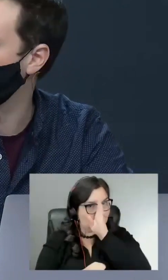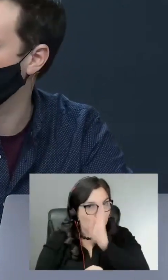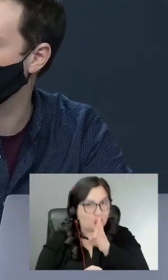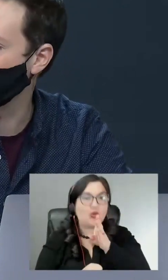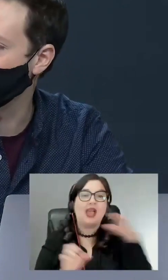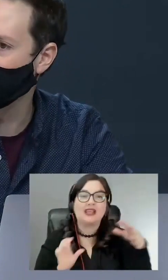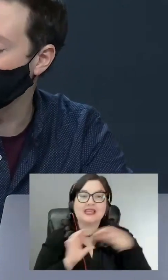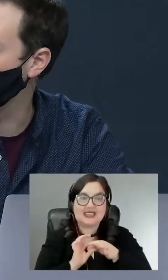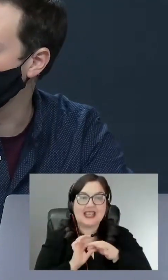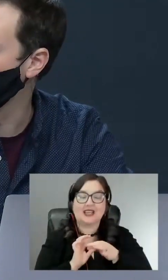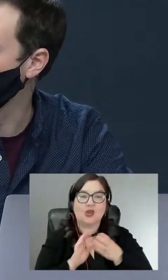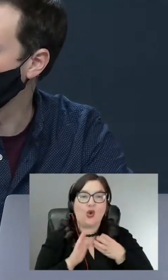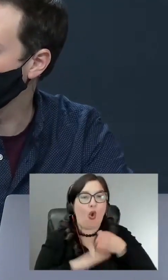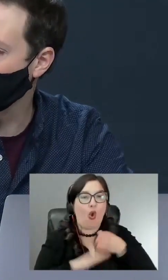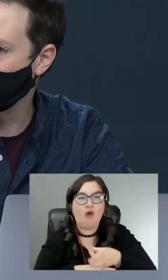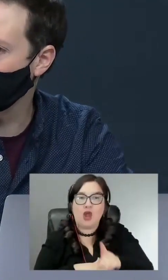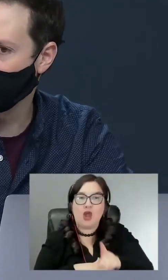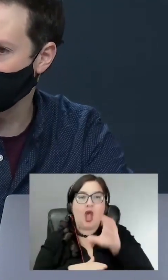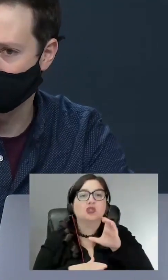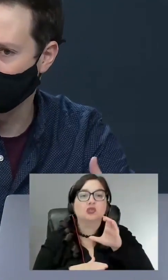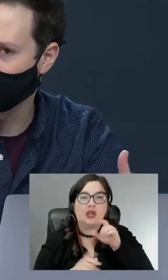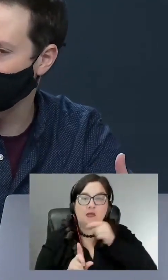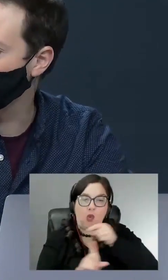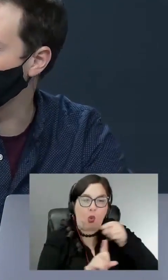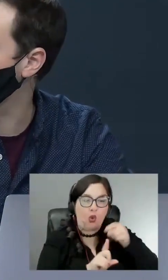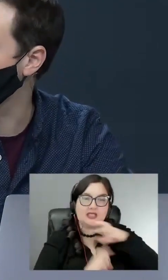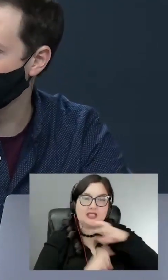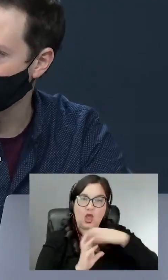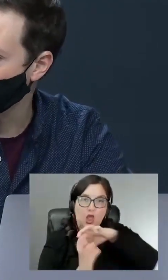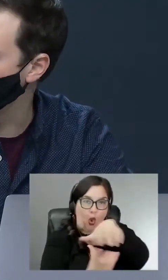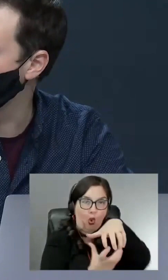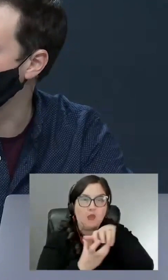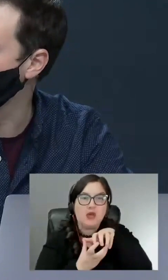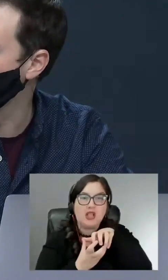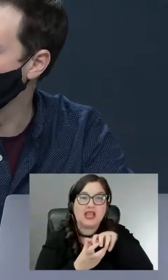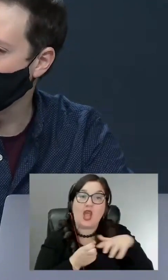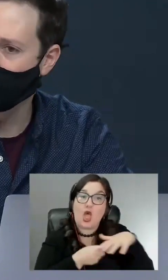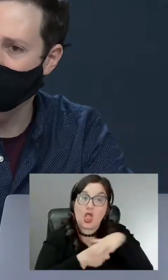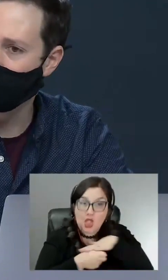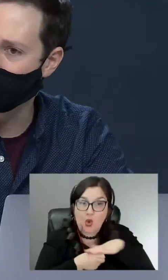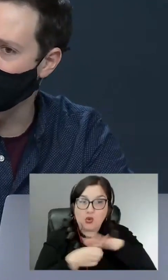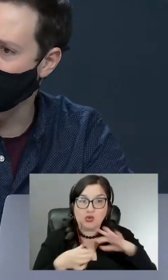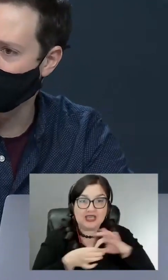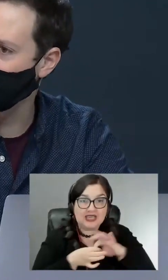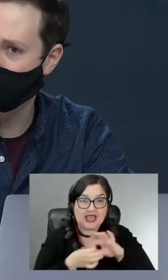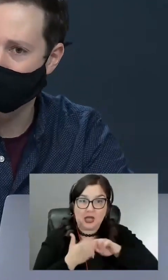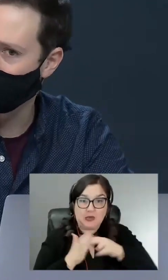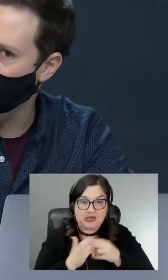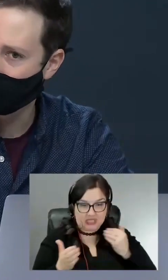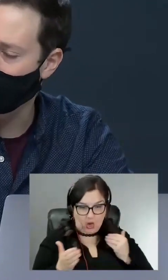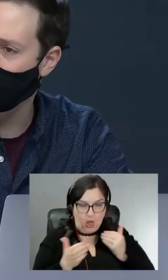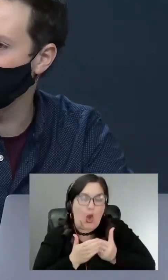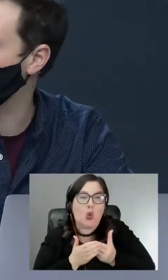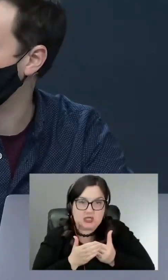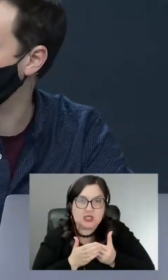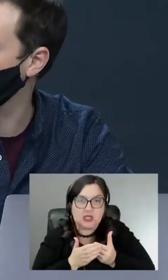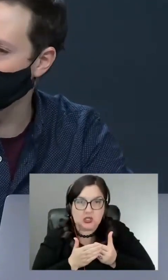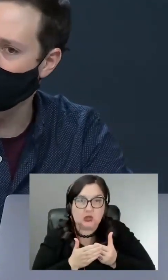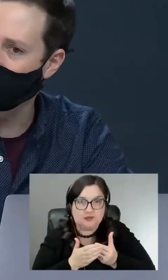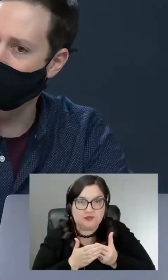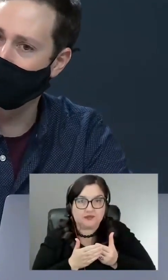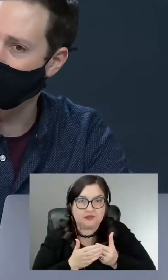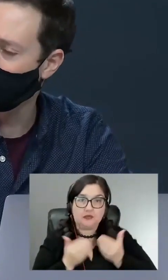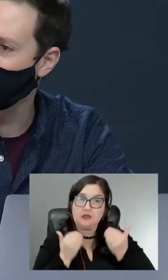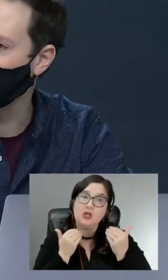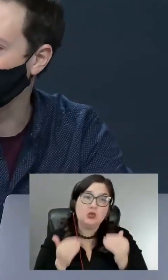100 points of presence globally. It's a local connection, so it's very close to you. And then you basically just write the AWS backbone